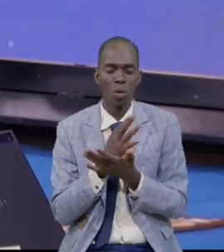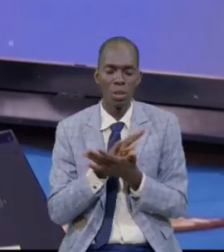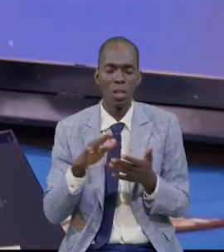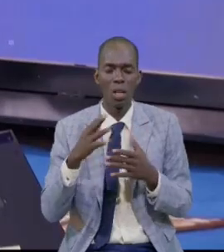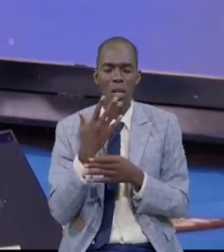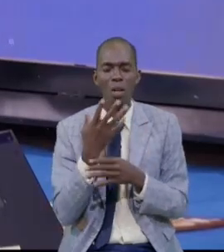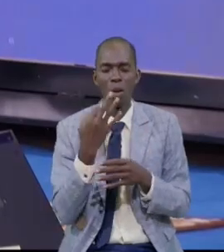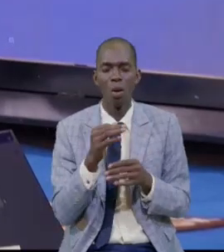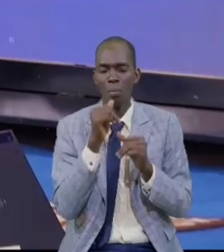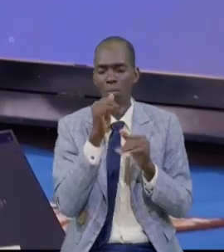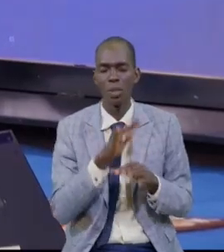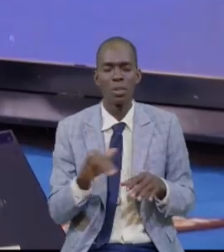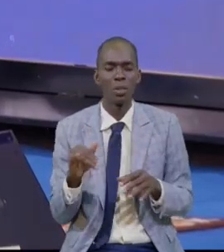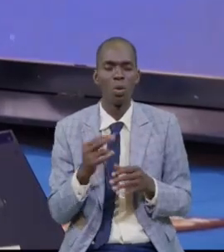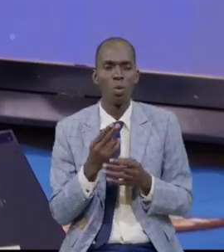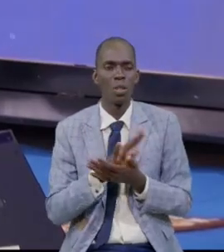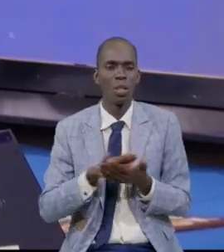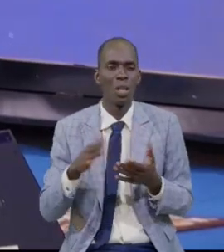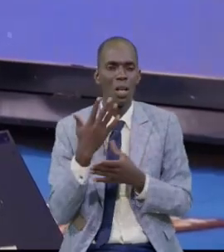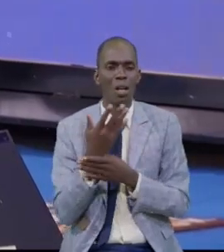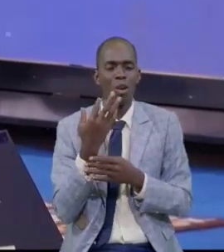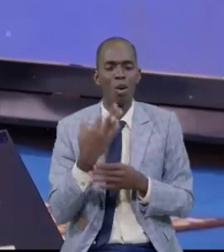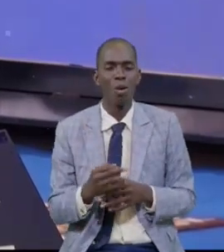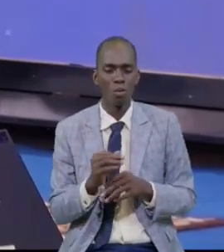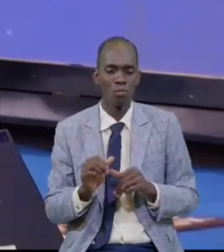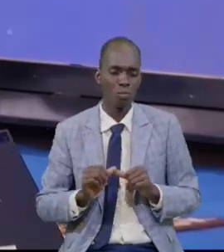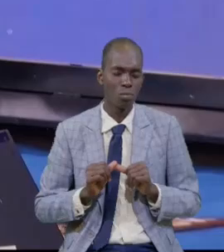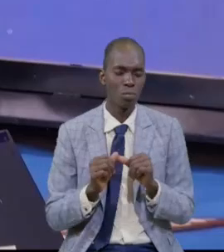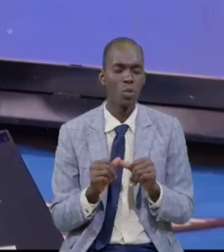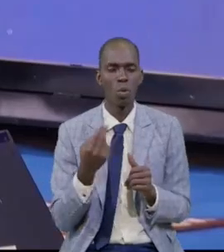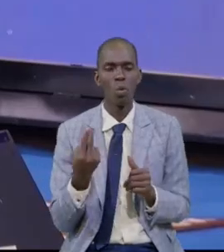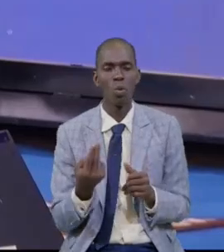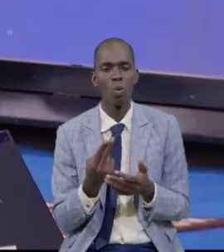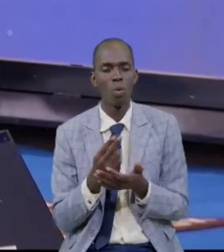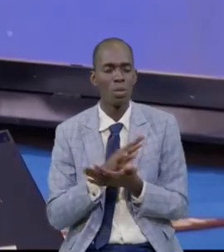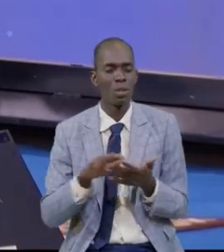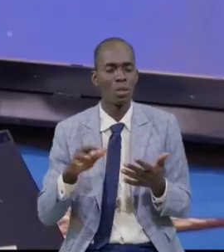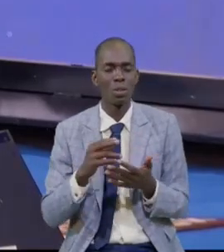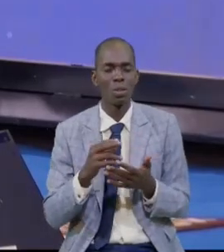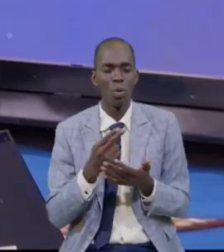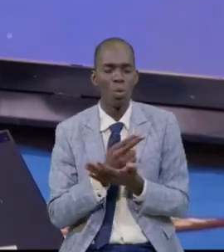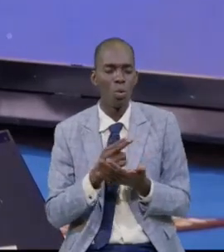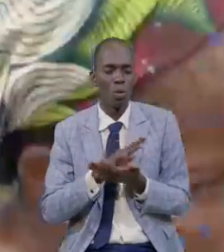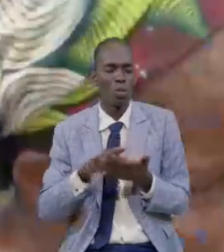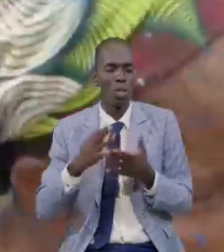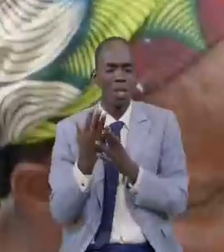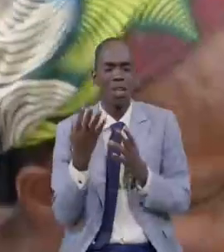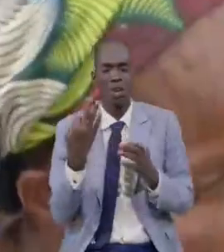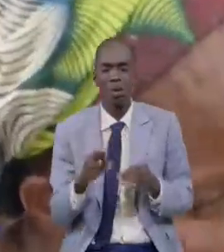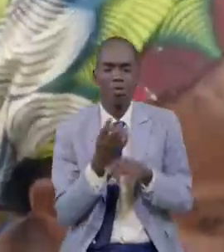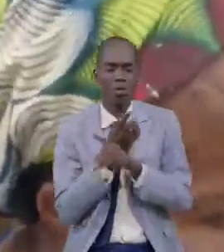of sustenance, holy arm of deliverance. You didn't say your amen.